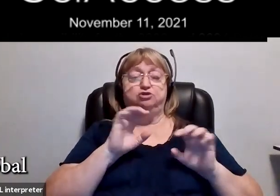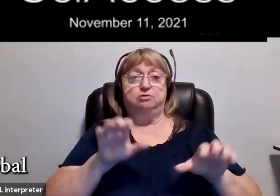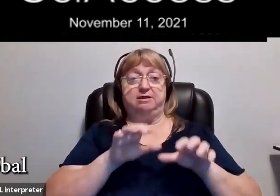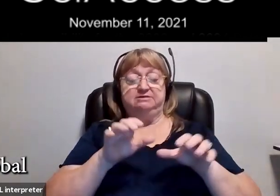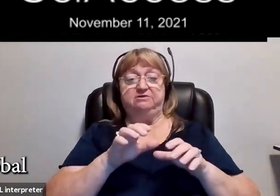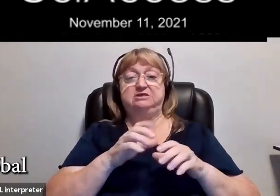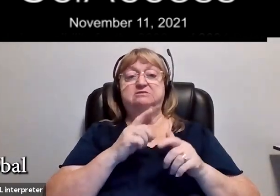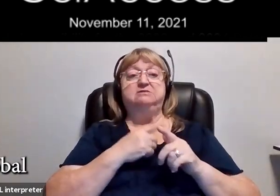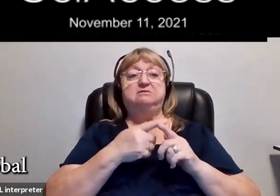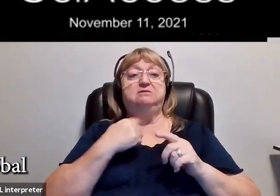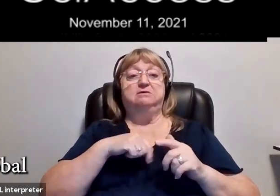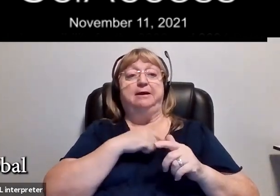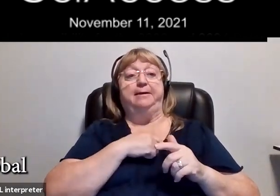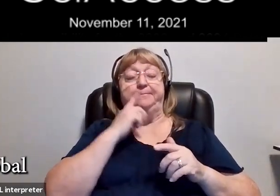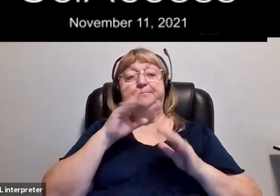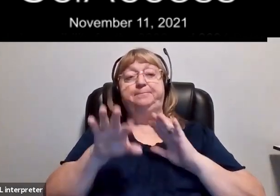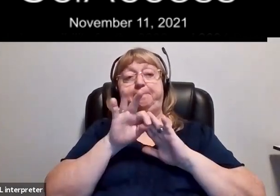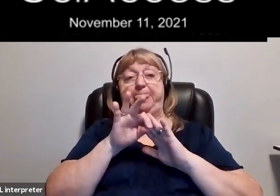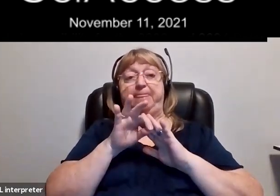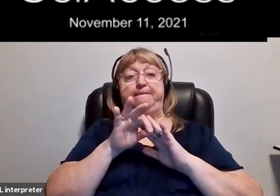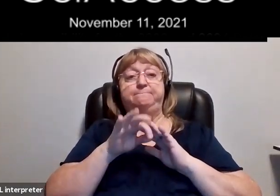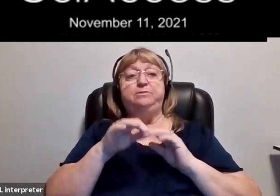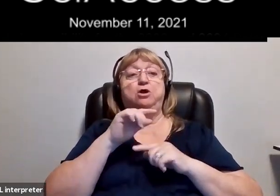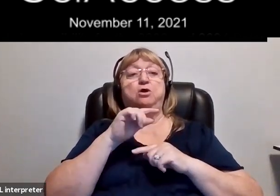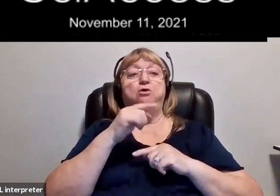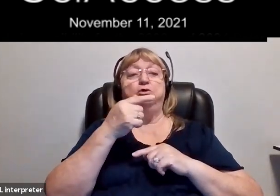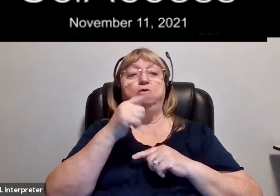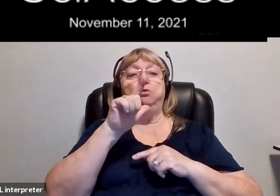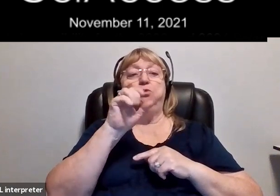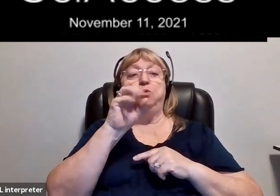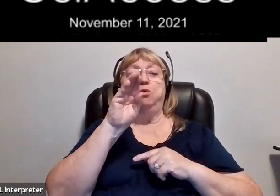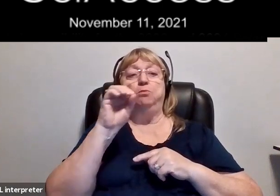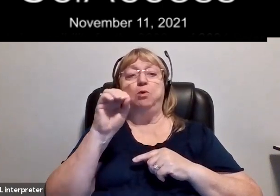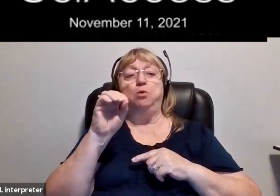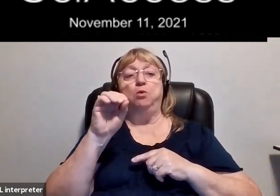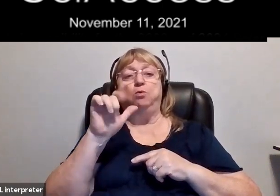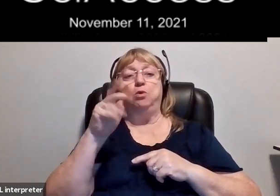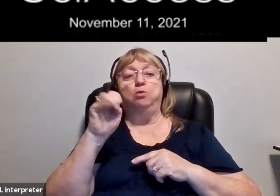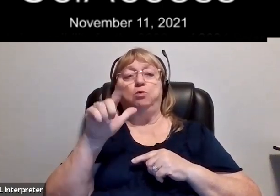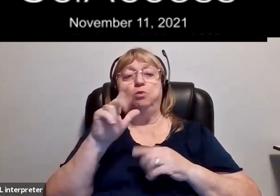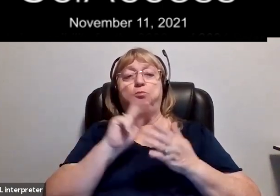we chose the Global Local Project, which is a project